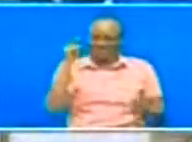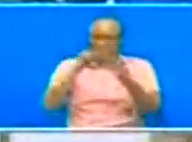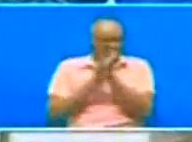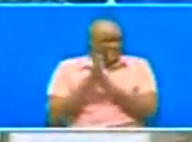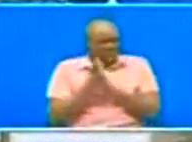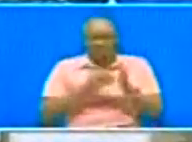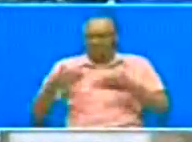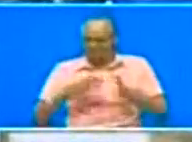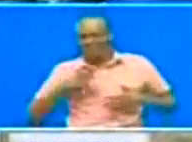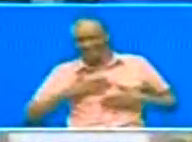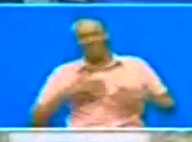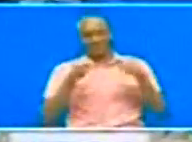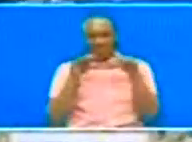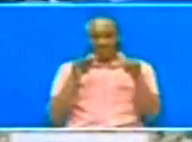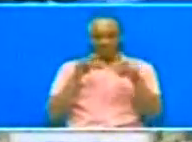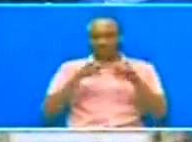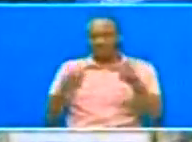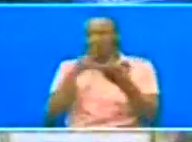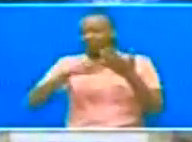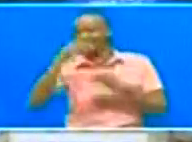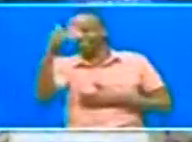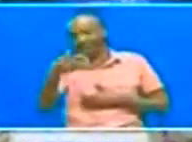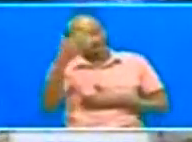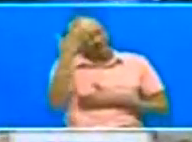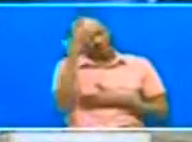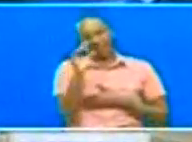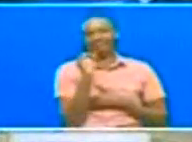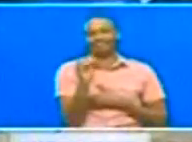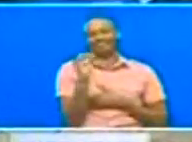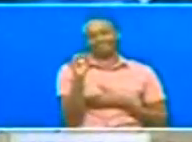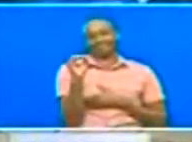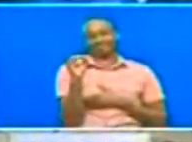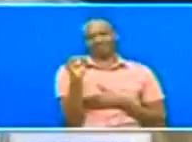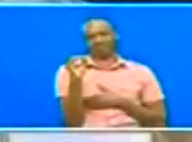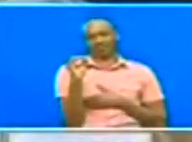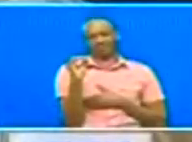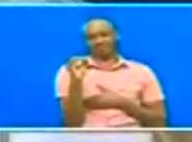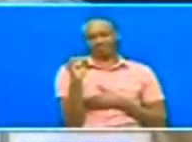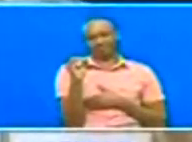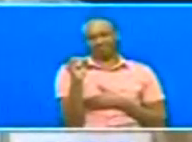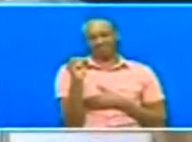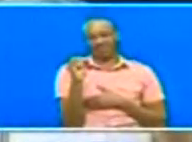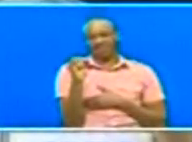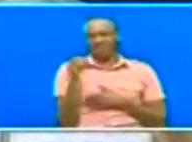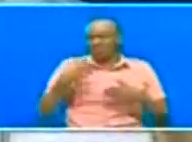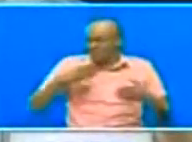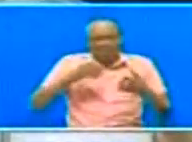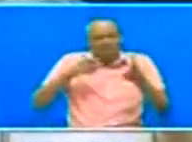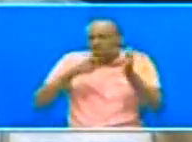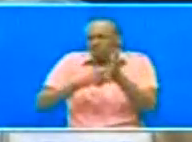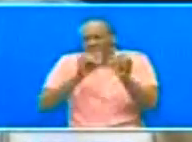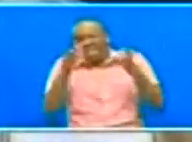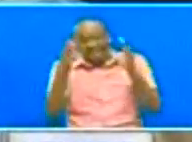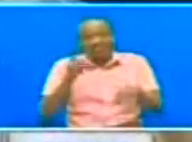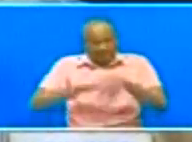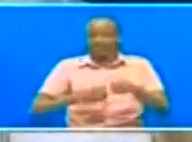to a healthy baby. But fate had something else in store for her. No, there was no signs. And every time